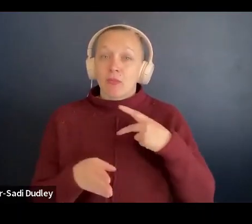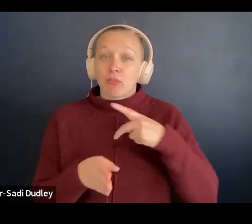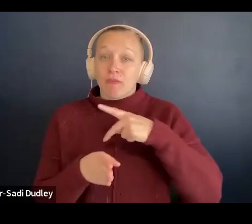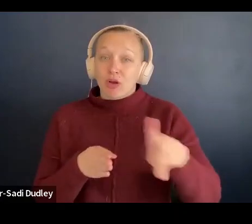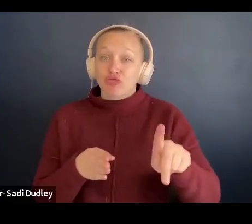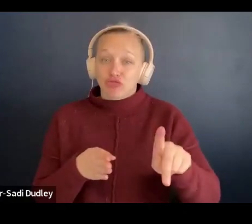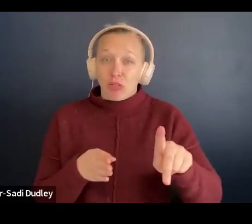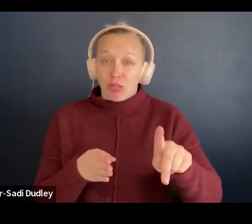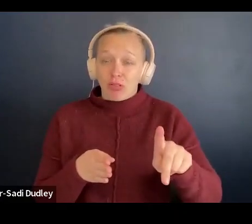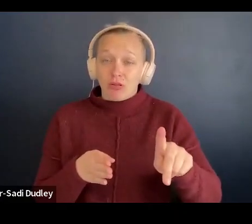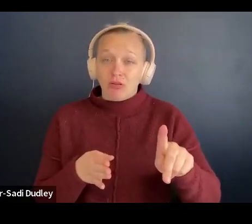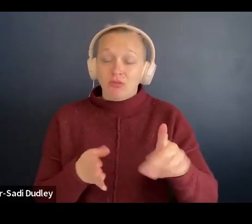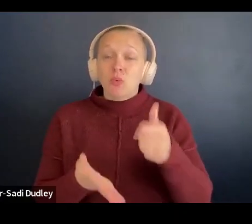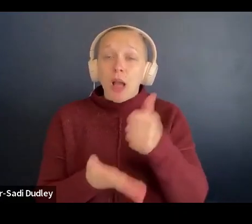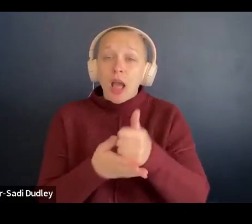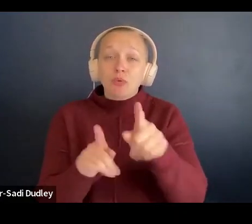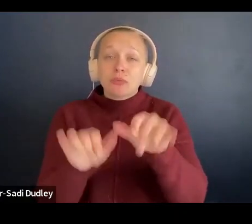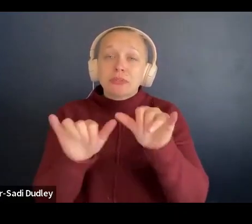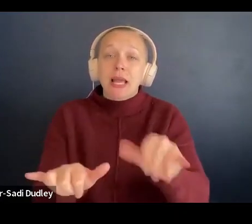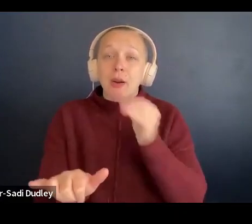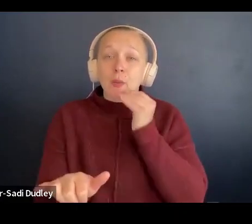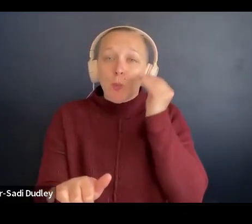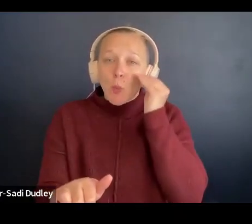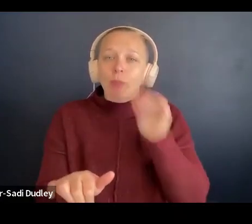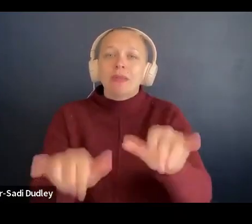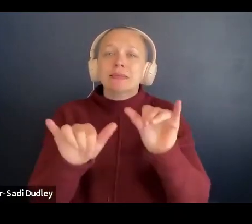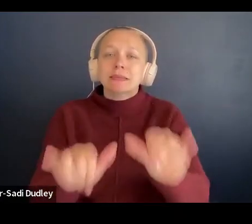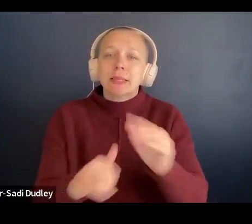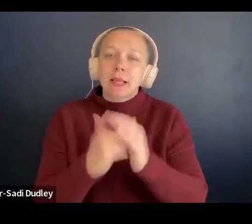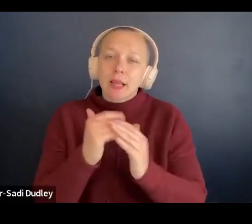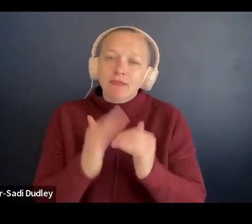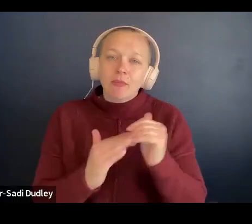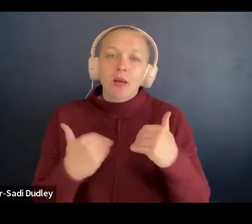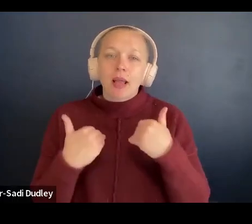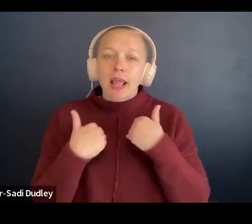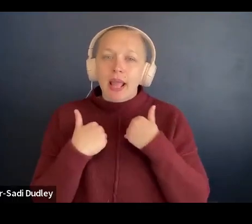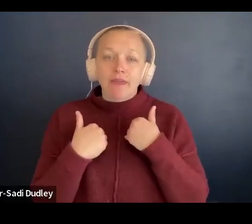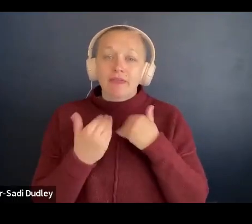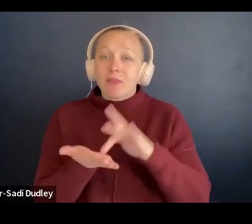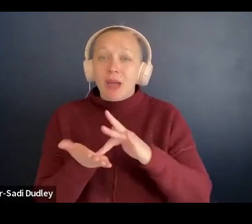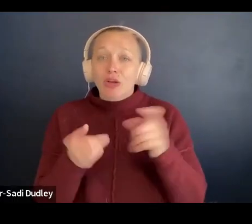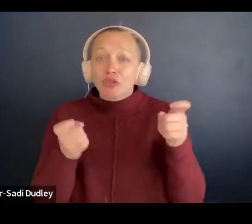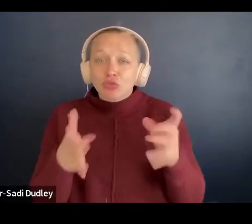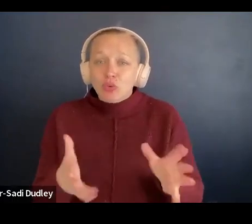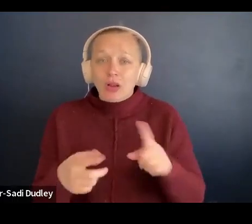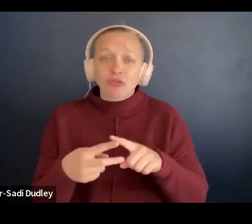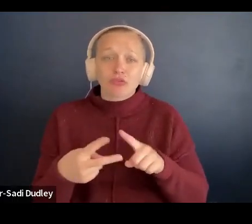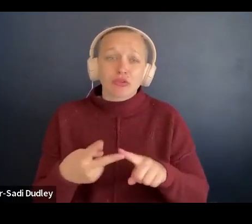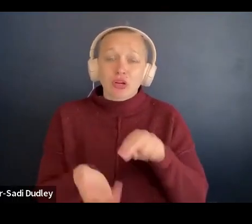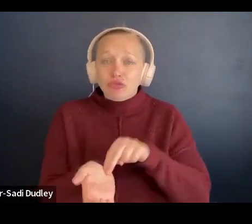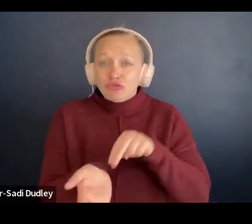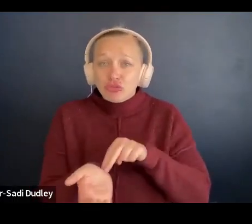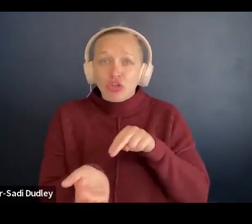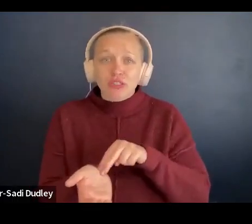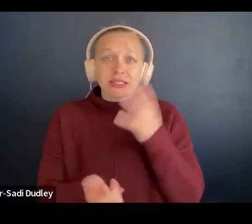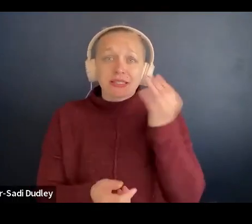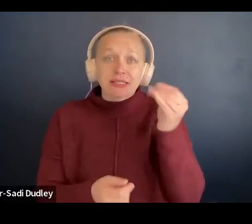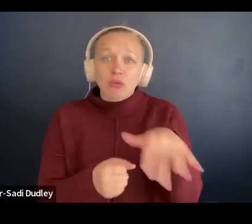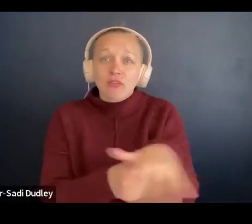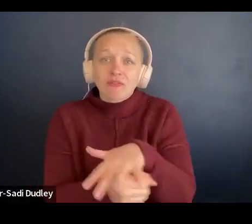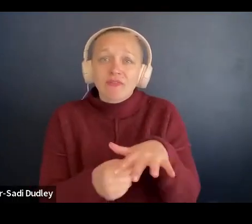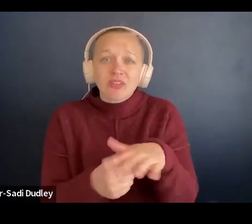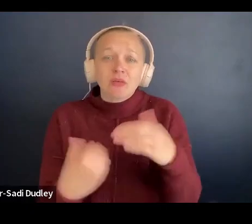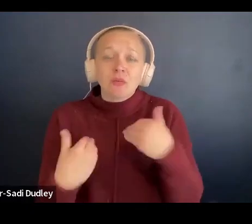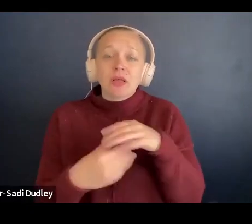people remain in their homes and remain comfortable. We have a medical director, RNs in the field, certified nursing assistants,